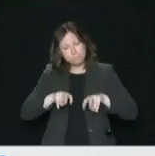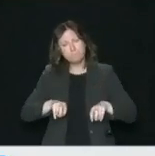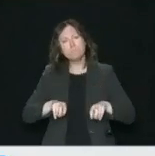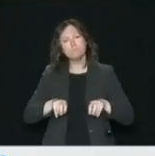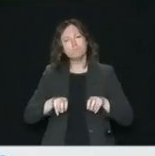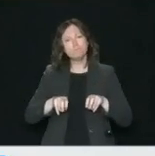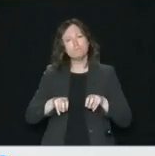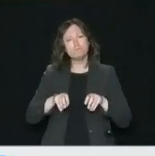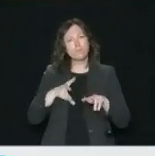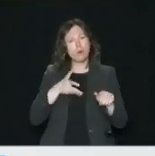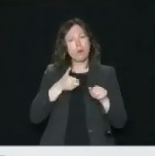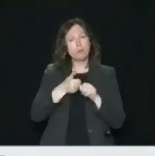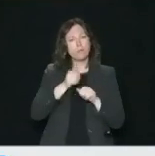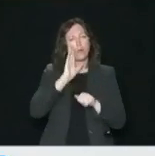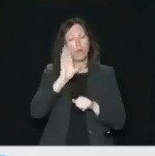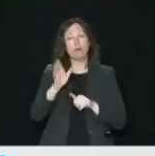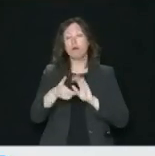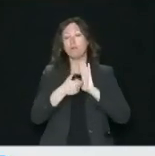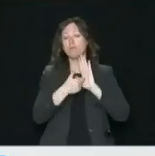is complete.